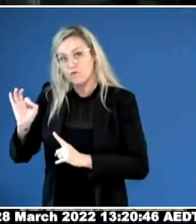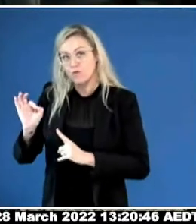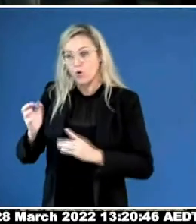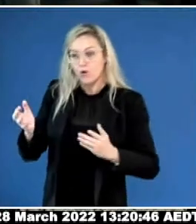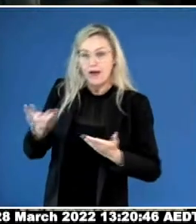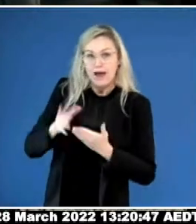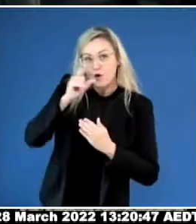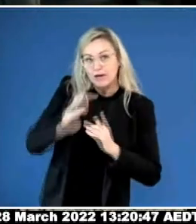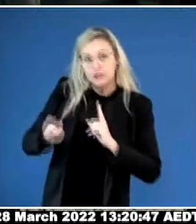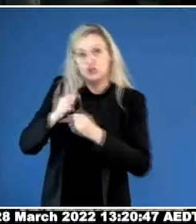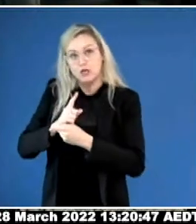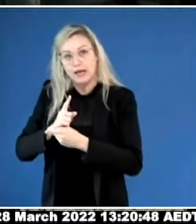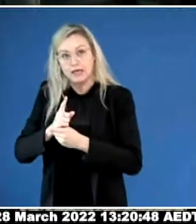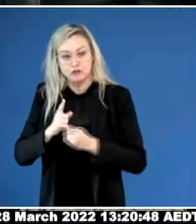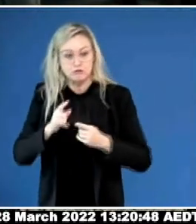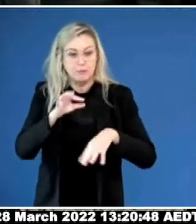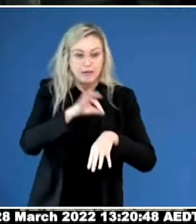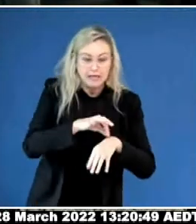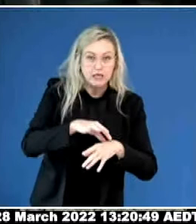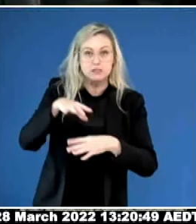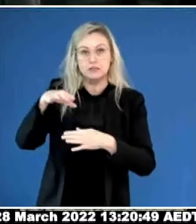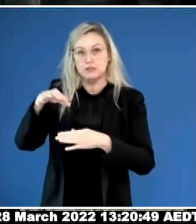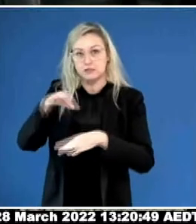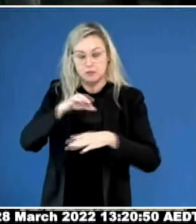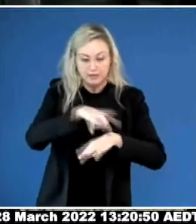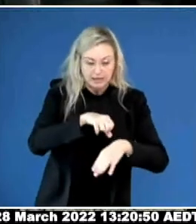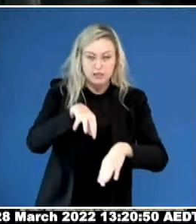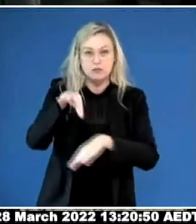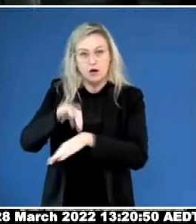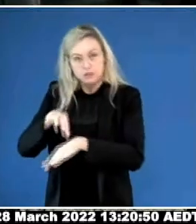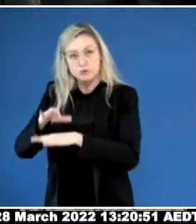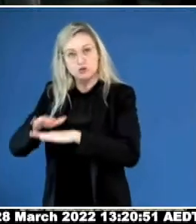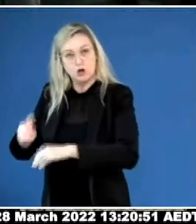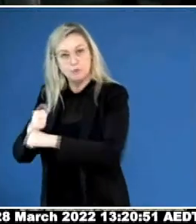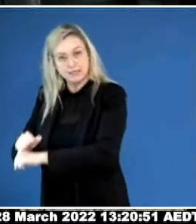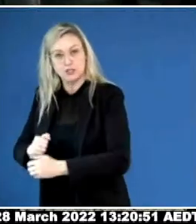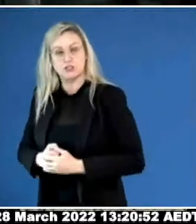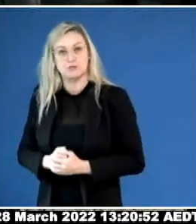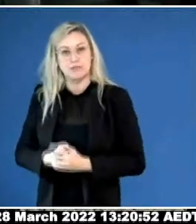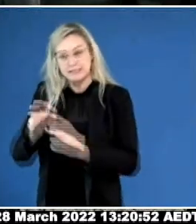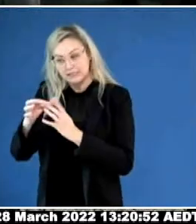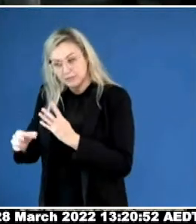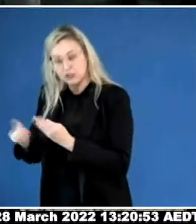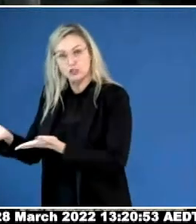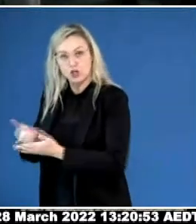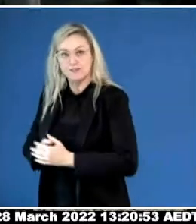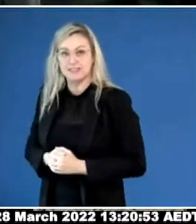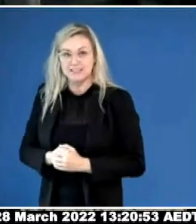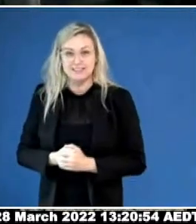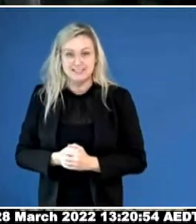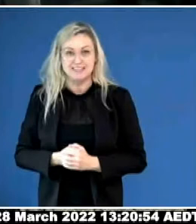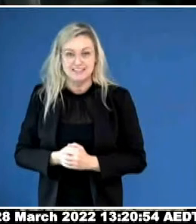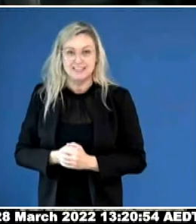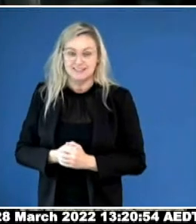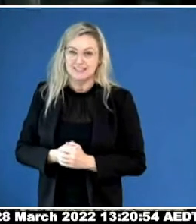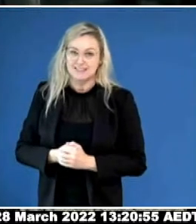listen to what you have to say. Having said that, that may not be the last time. As many people know, with